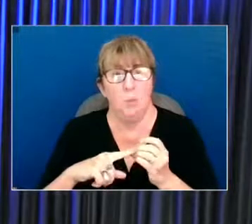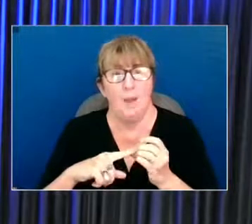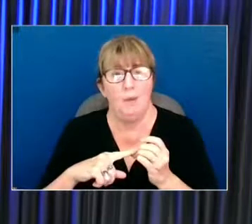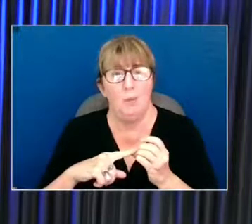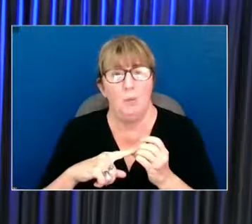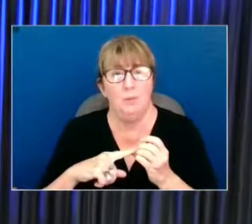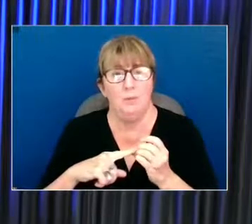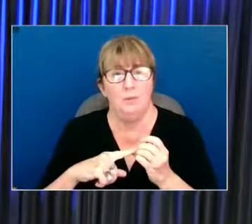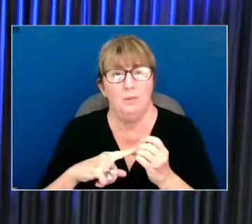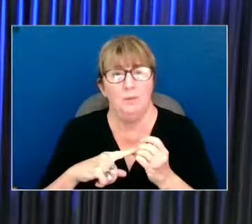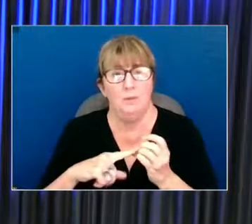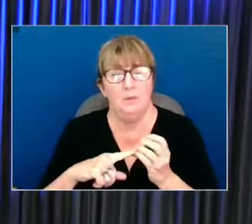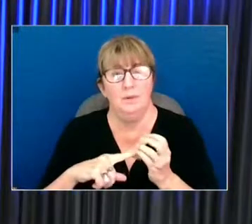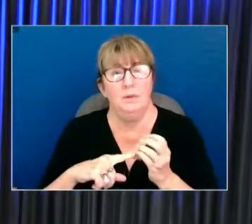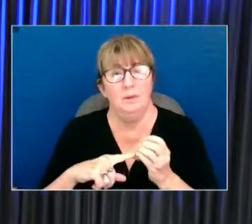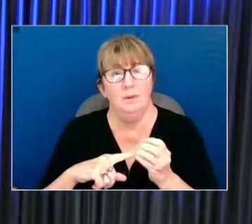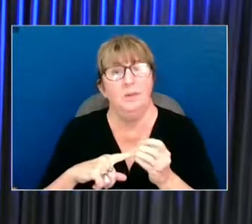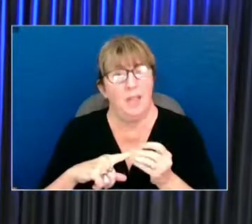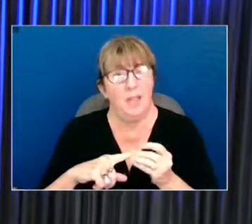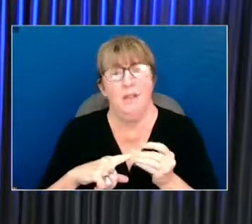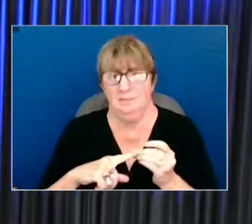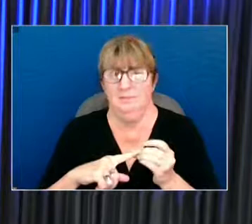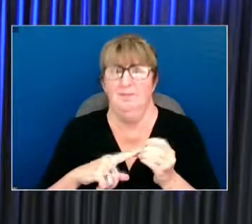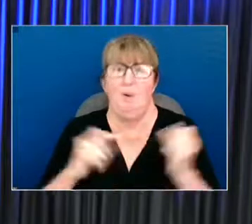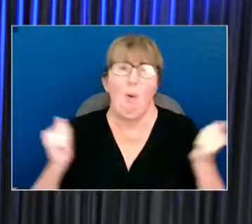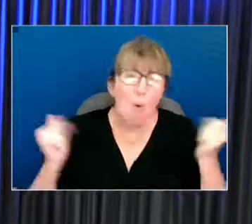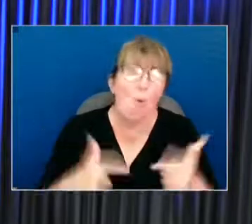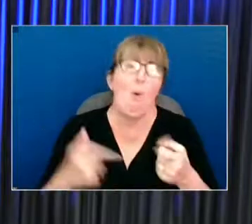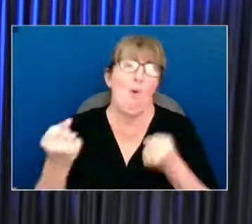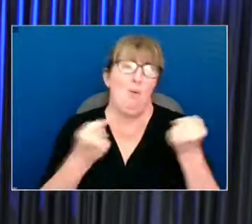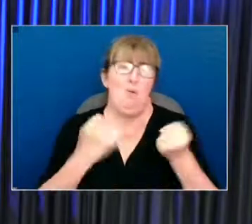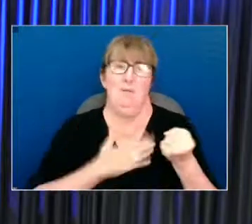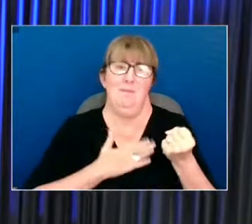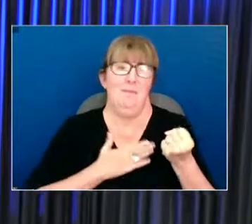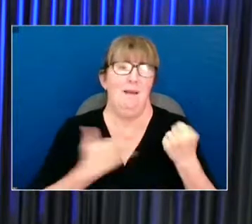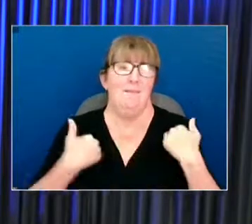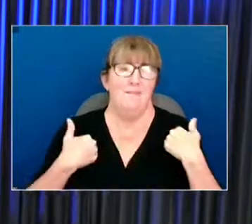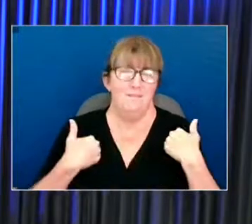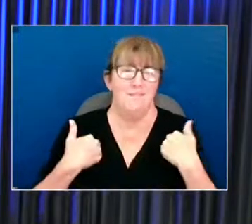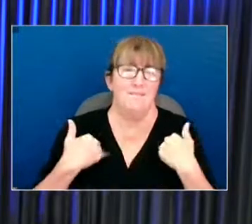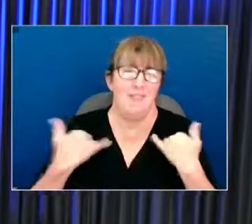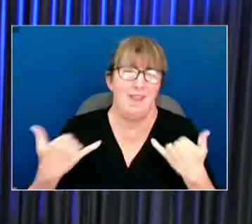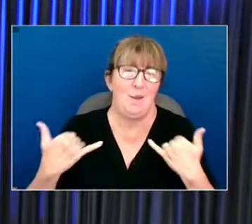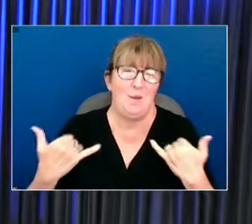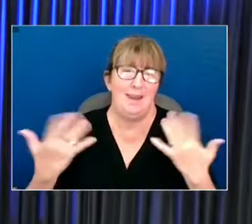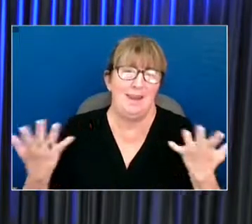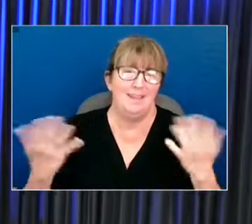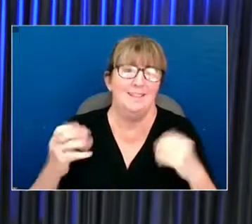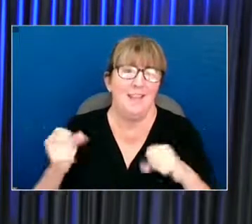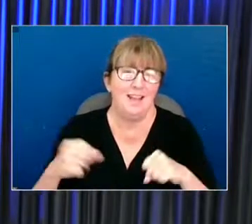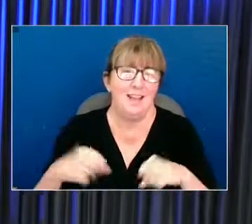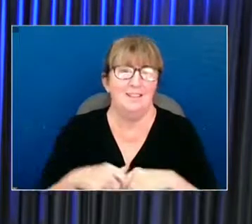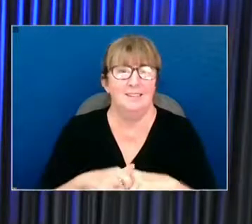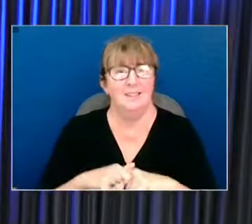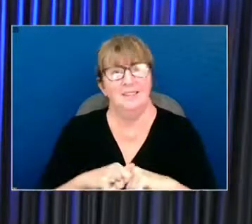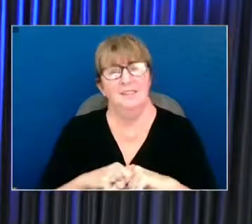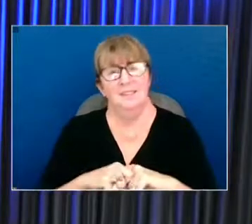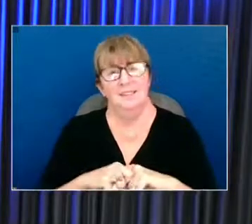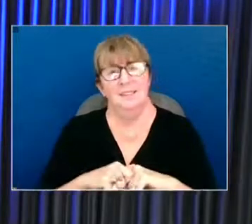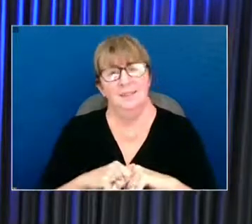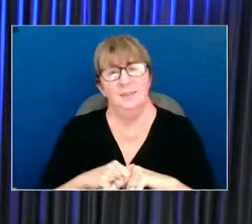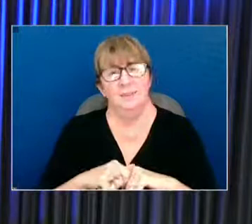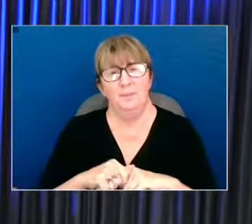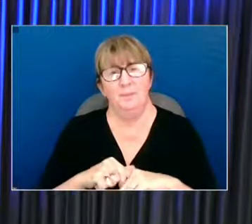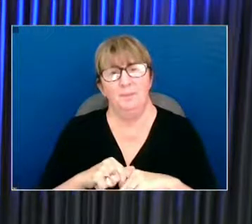Jacqueline, are you on the line? Yes, I am. Okay, I'm just letting you know we're making changes. I'm not sure if you're watching any video, but we're just